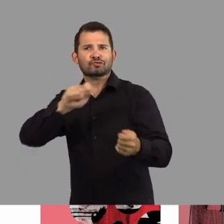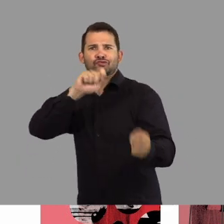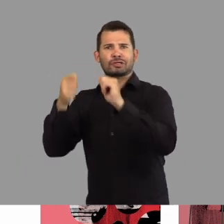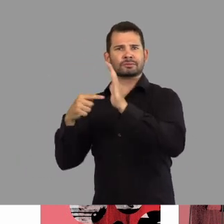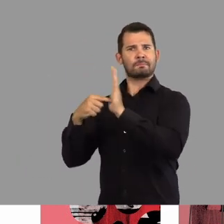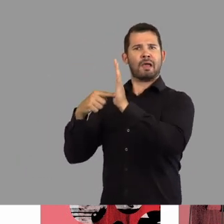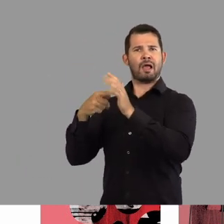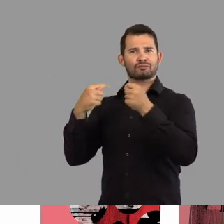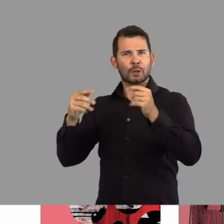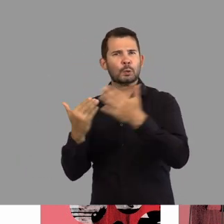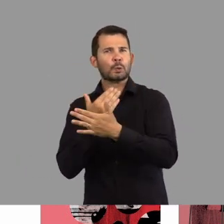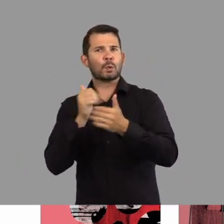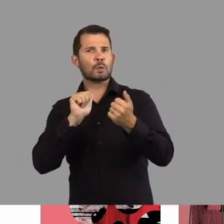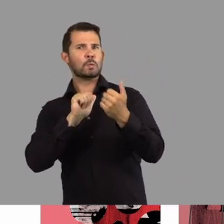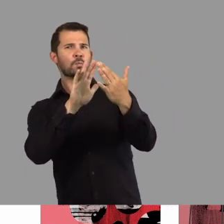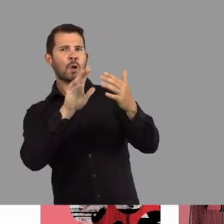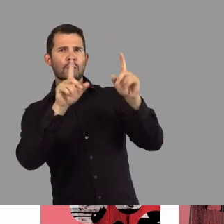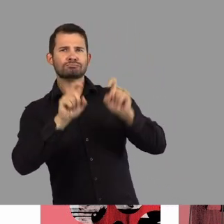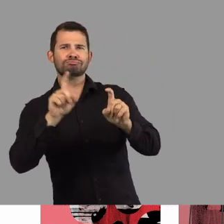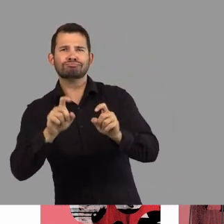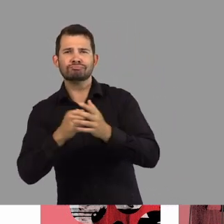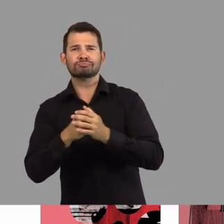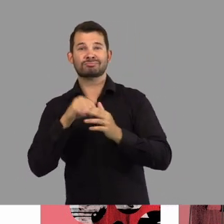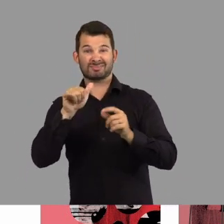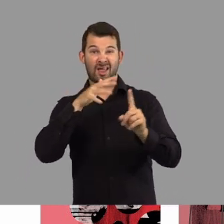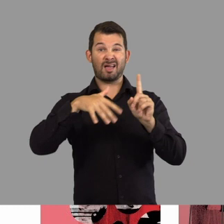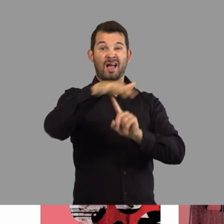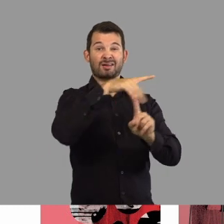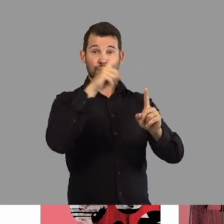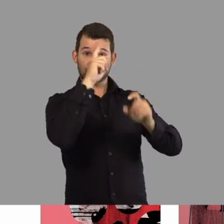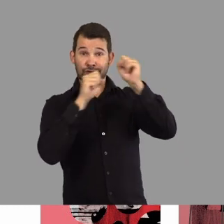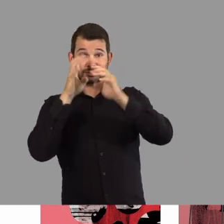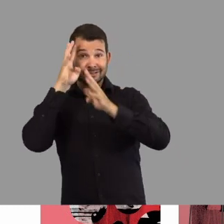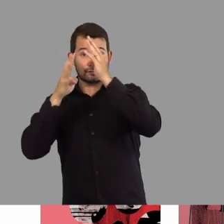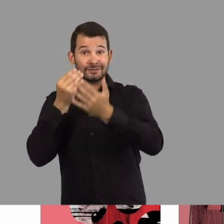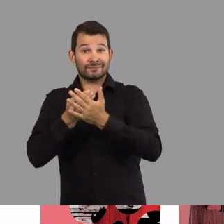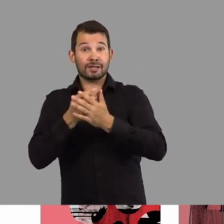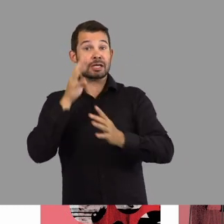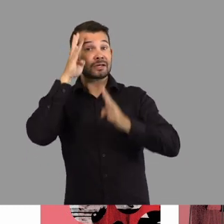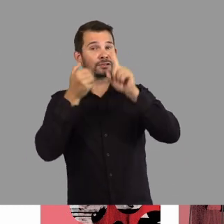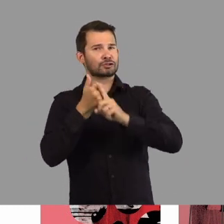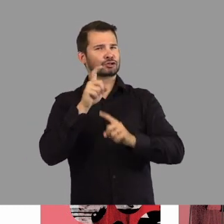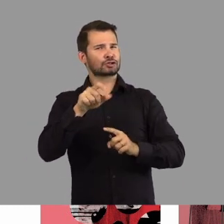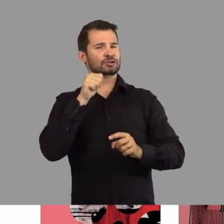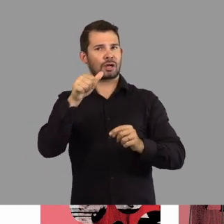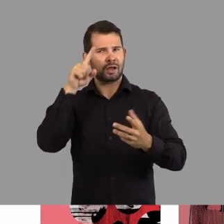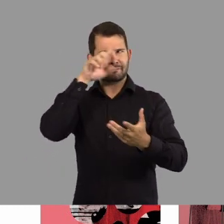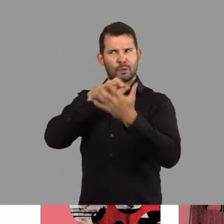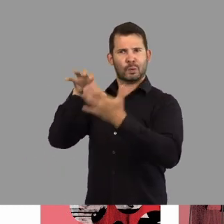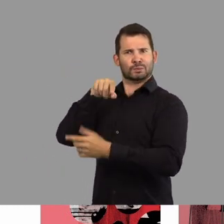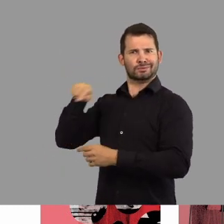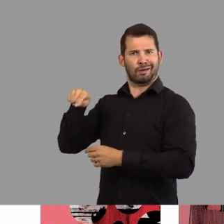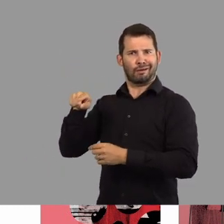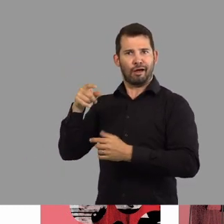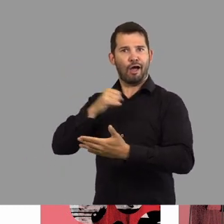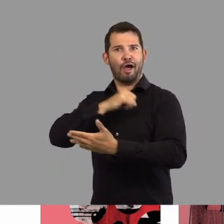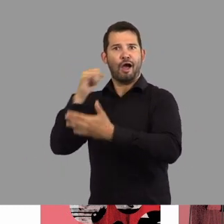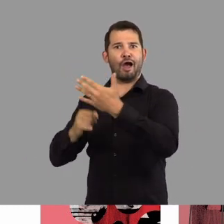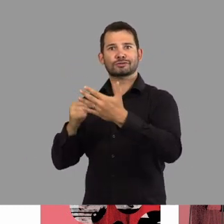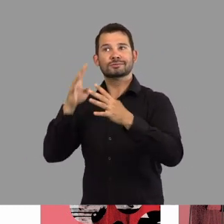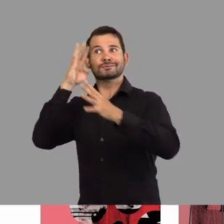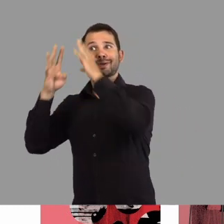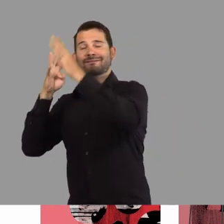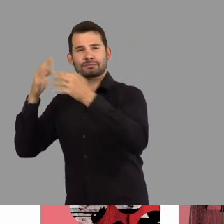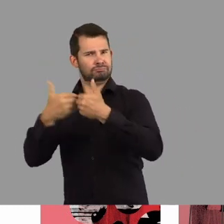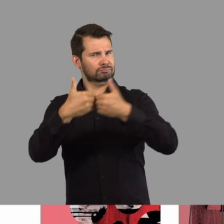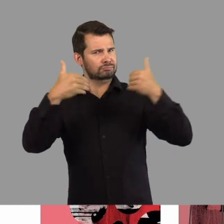and trying new approaches. In the context of the Strategic Innovation Fund, innovation should not be confused